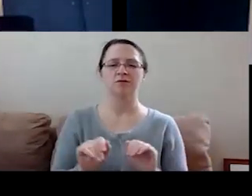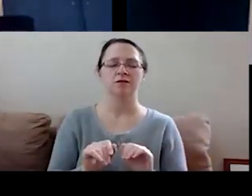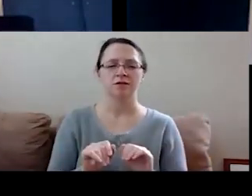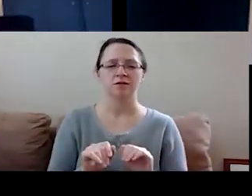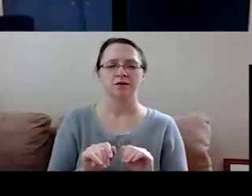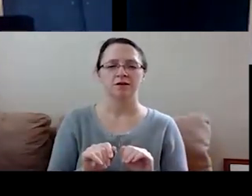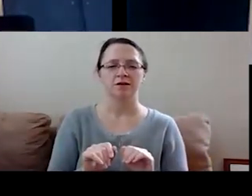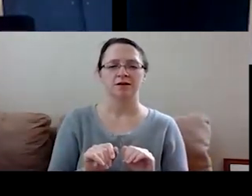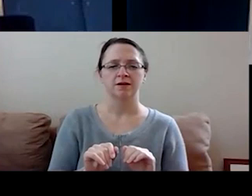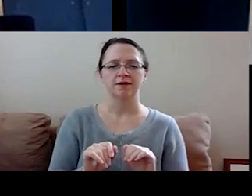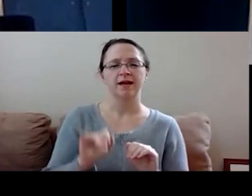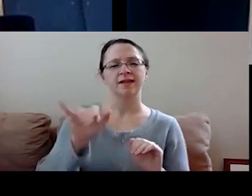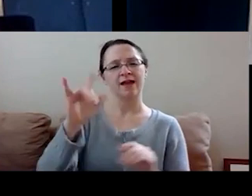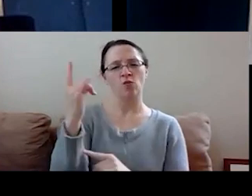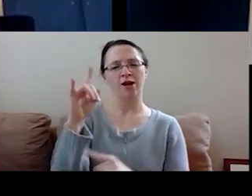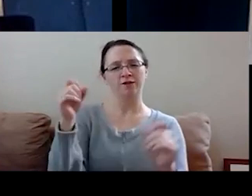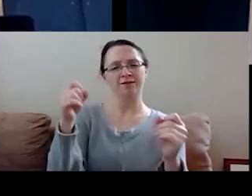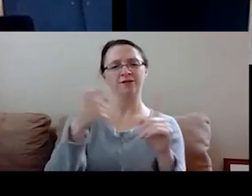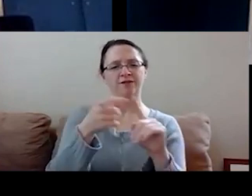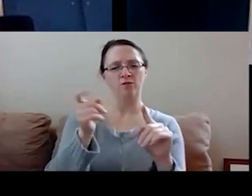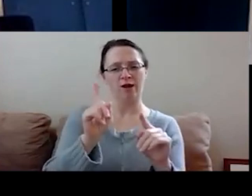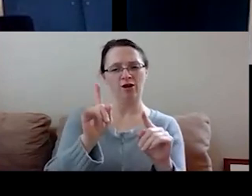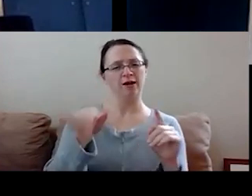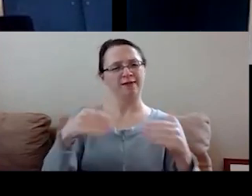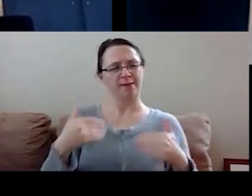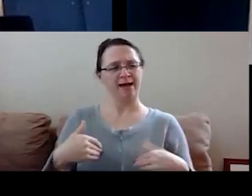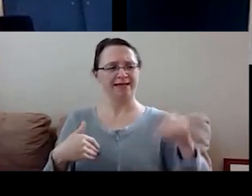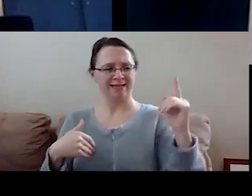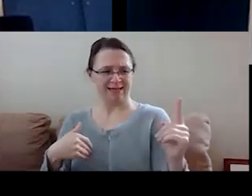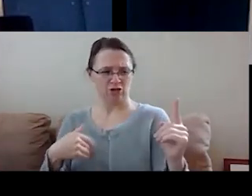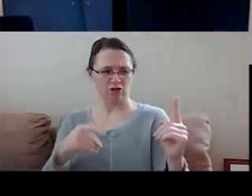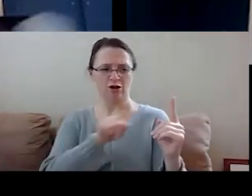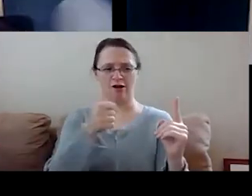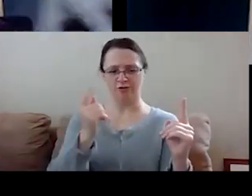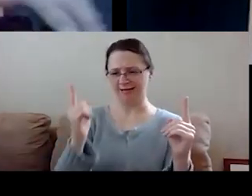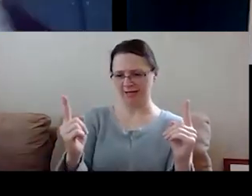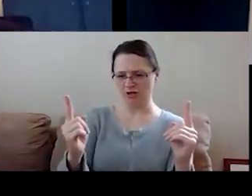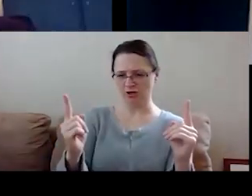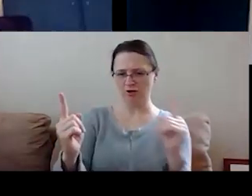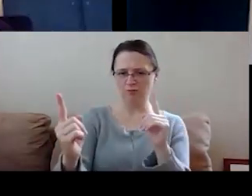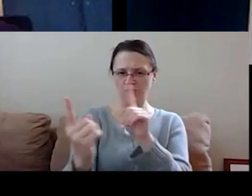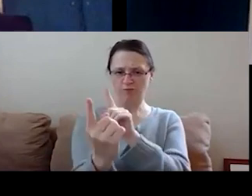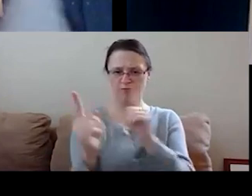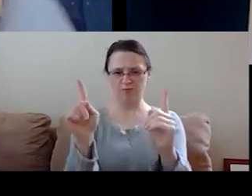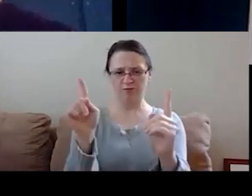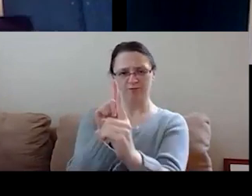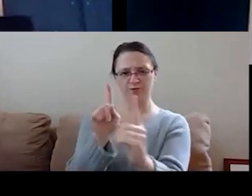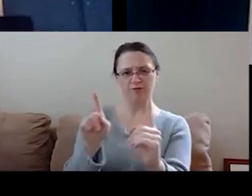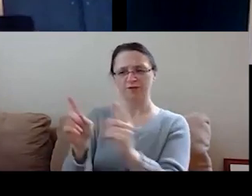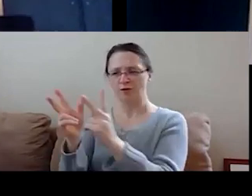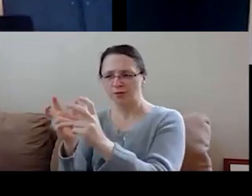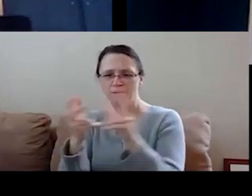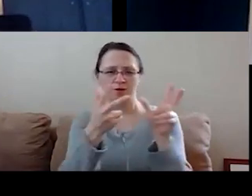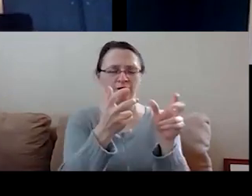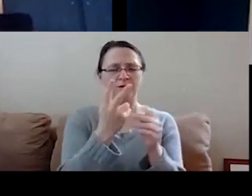and say that this body is changing the wireless signal and reflecting it from this path, while this is another body that is changing the wireless